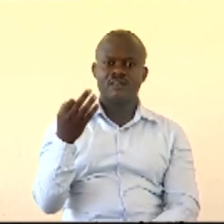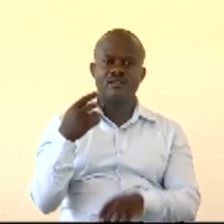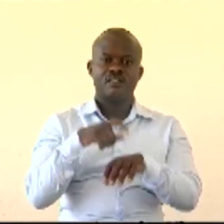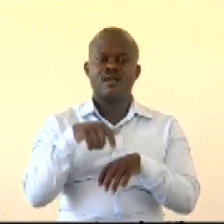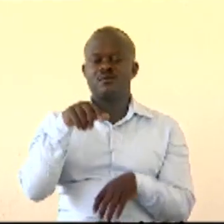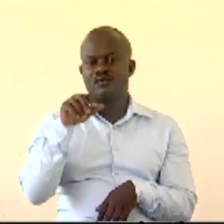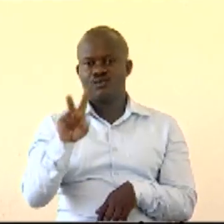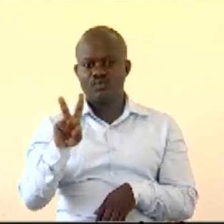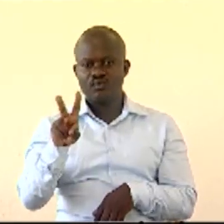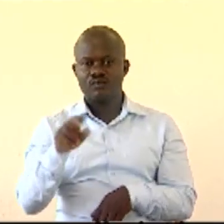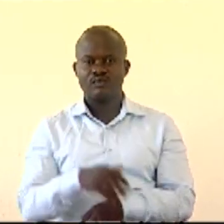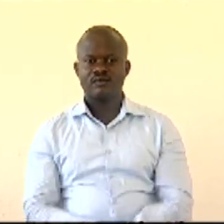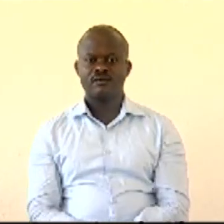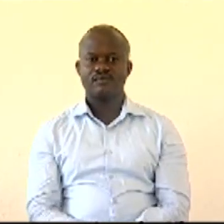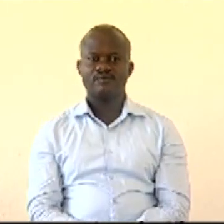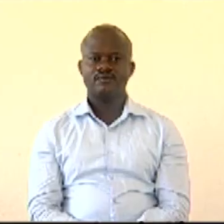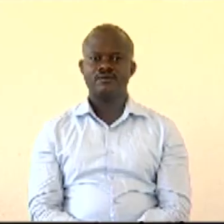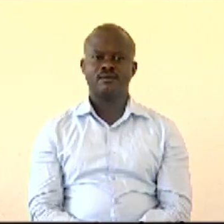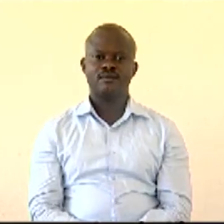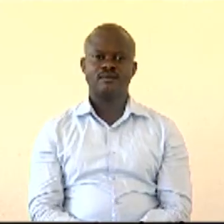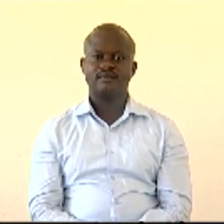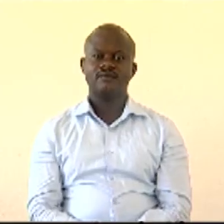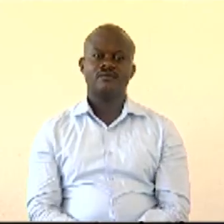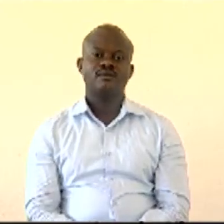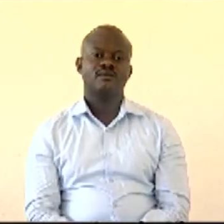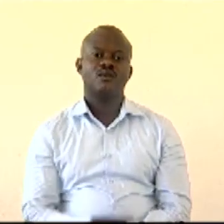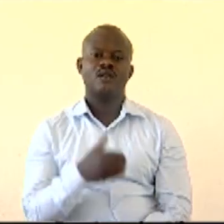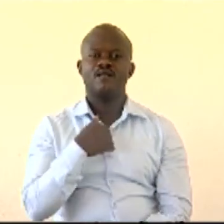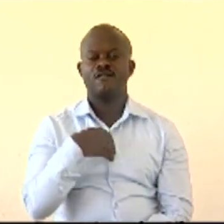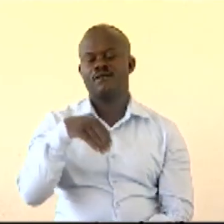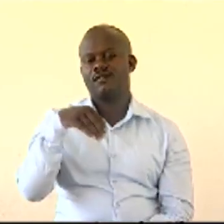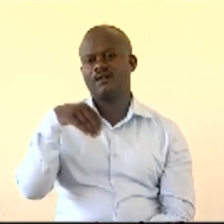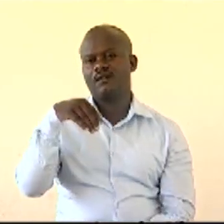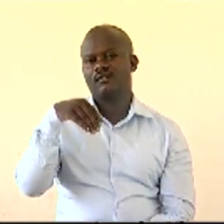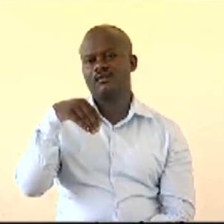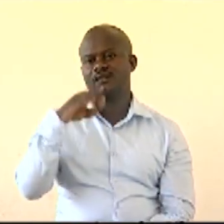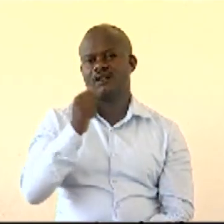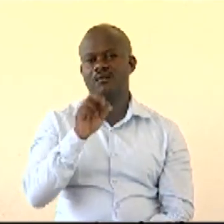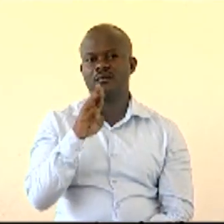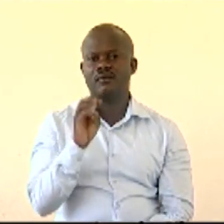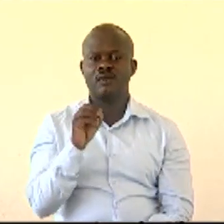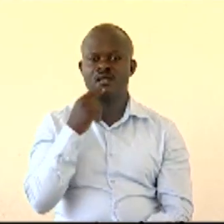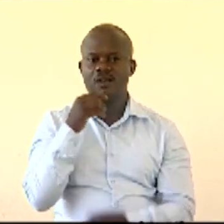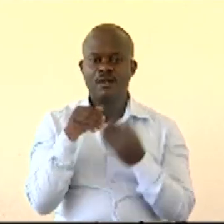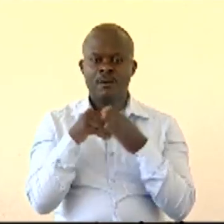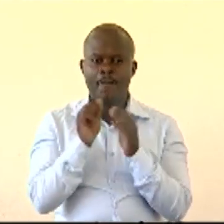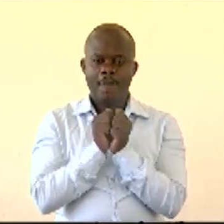2, plus we have 1 atom of carbon, that is